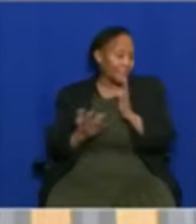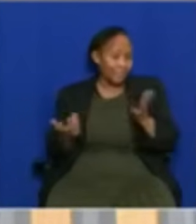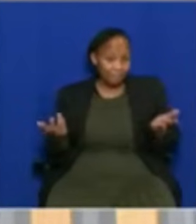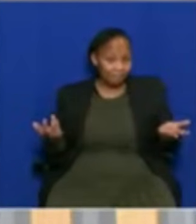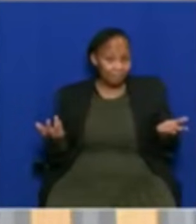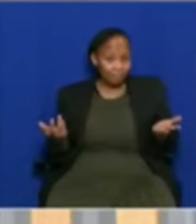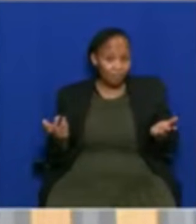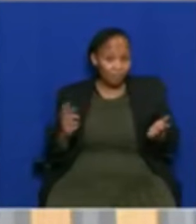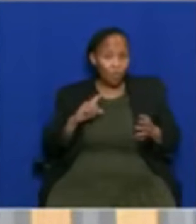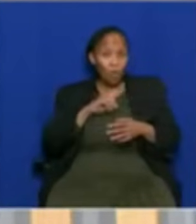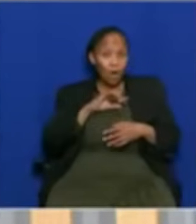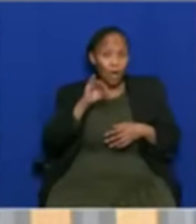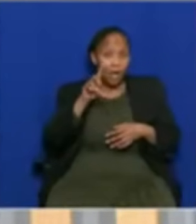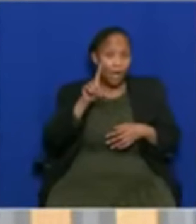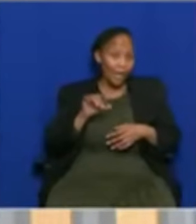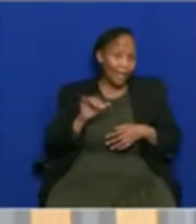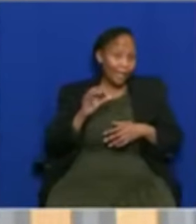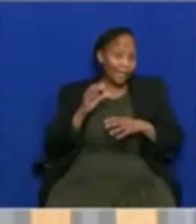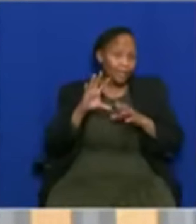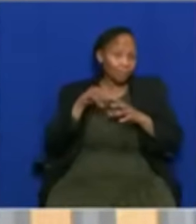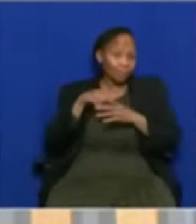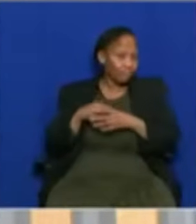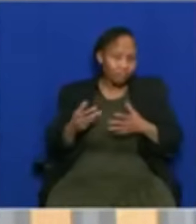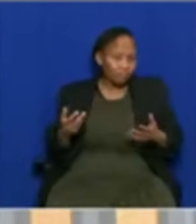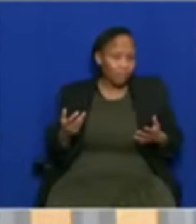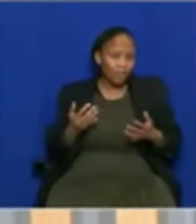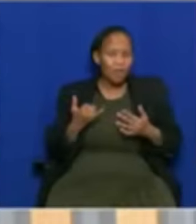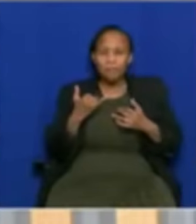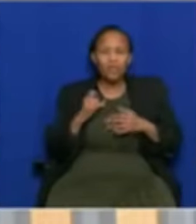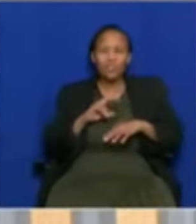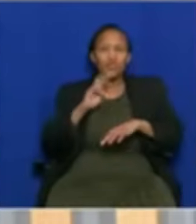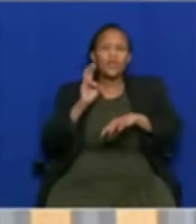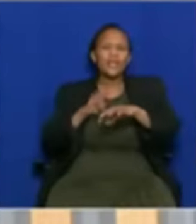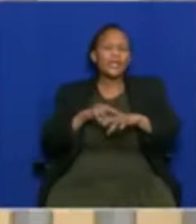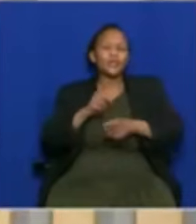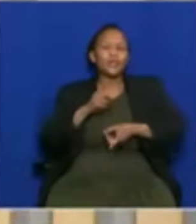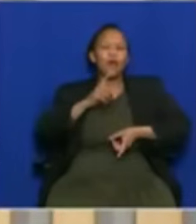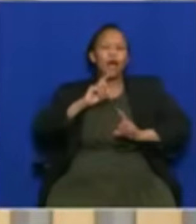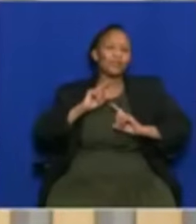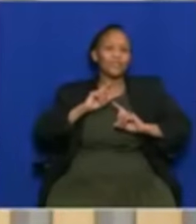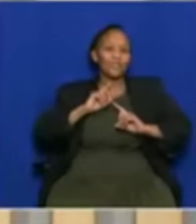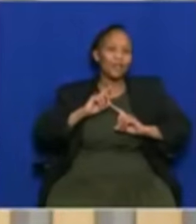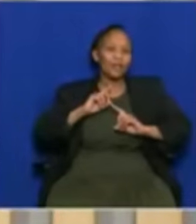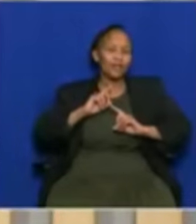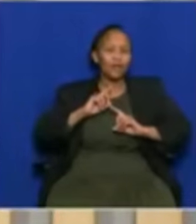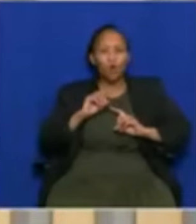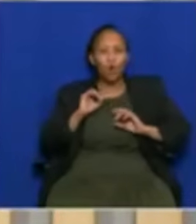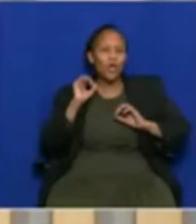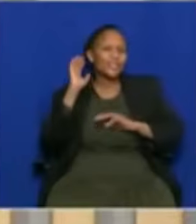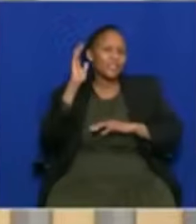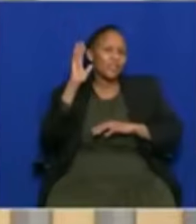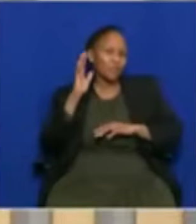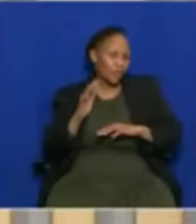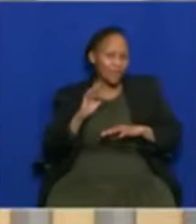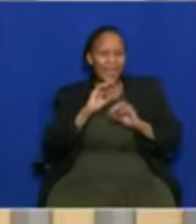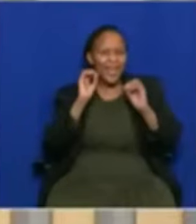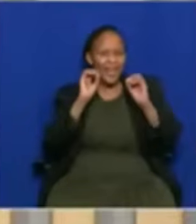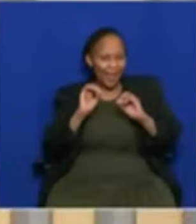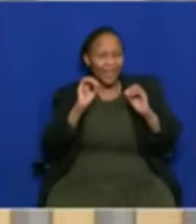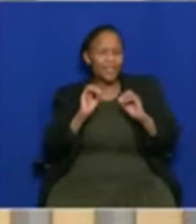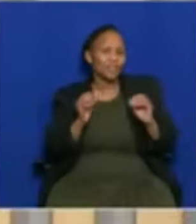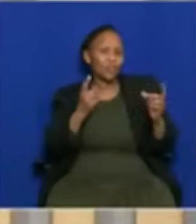This is not, it doesn't require you to give an answer that speaks to the case about testimony that you're going to give. It has nothing to do with it. You formulated your